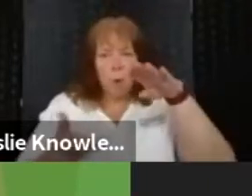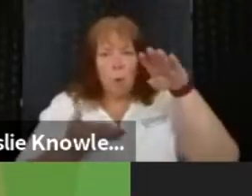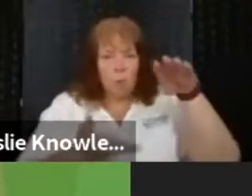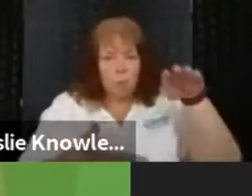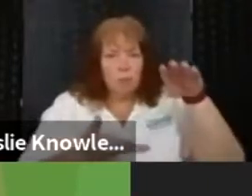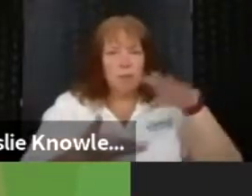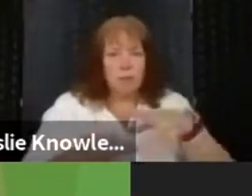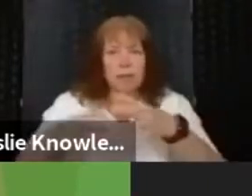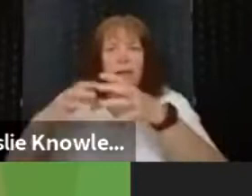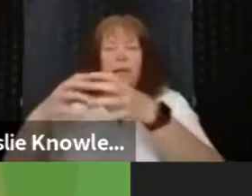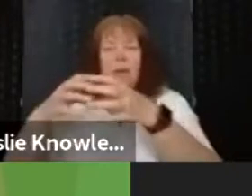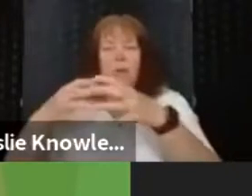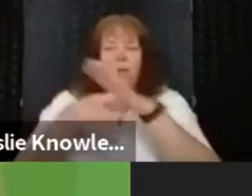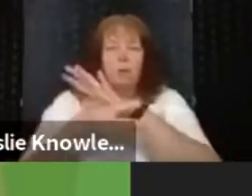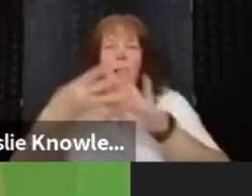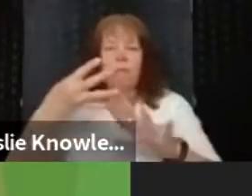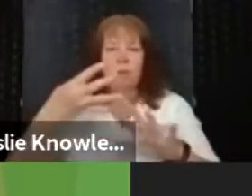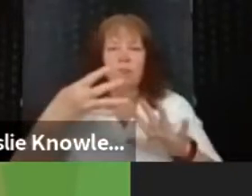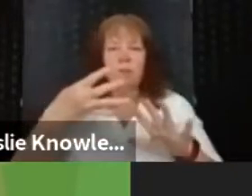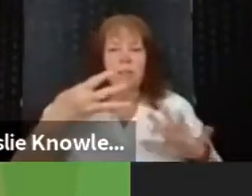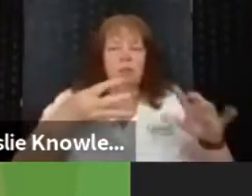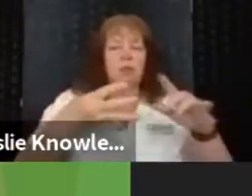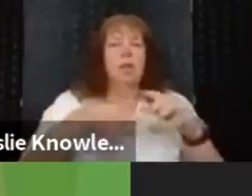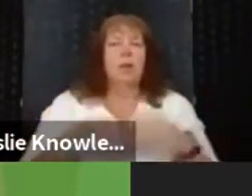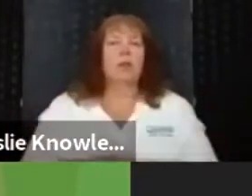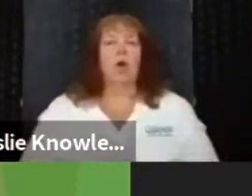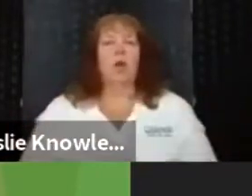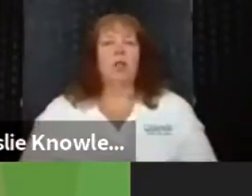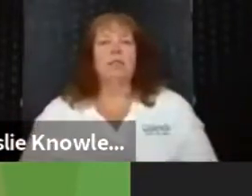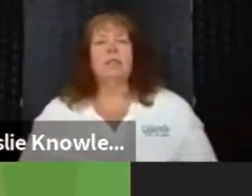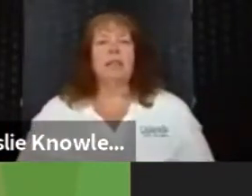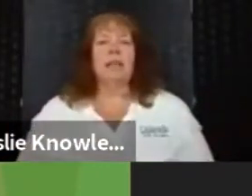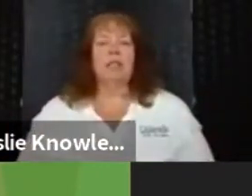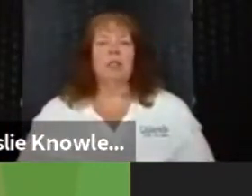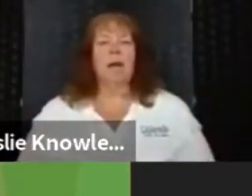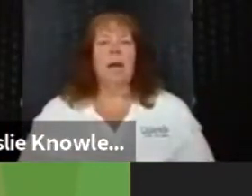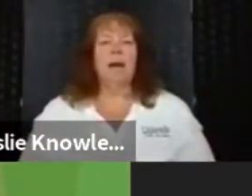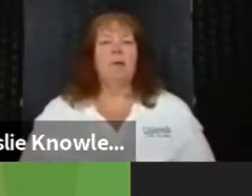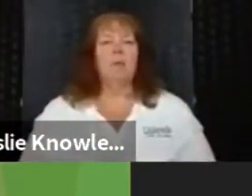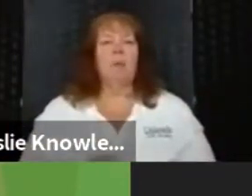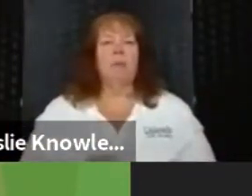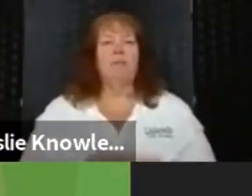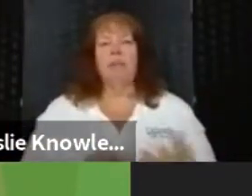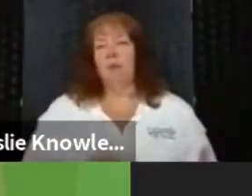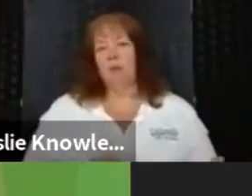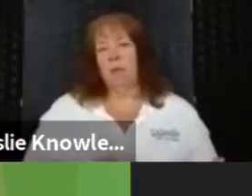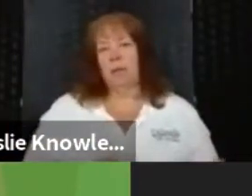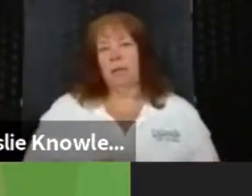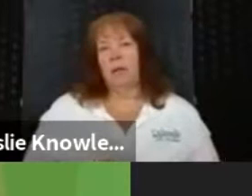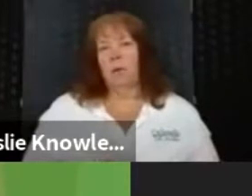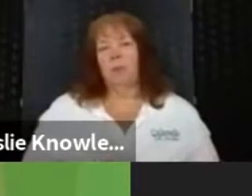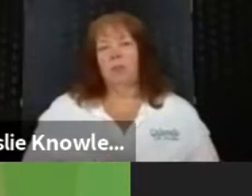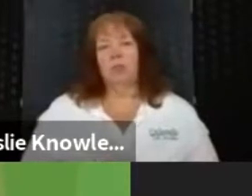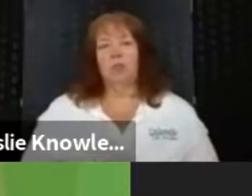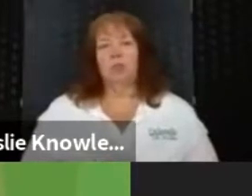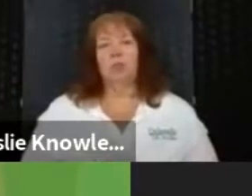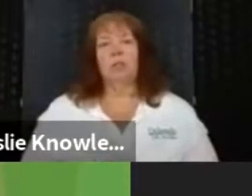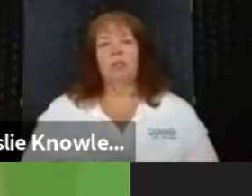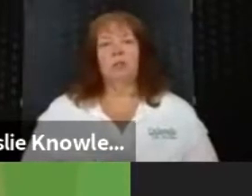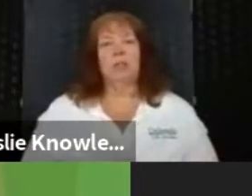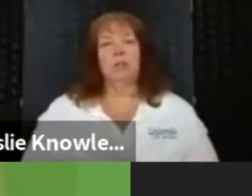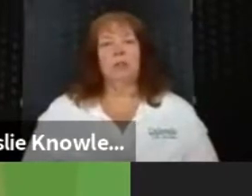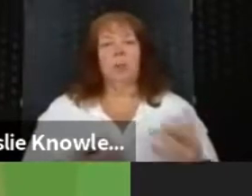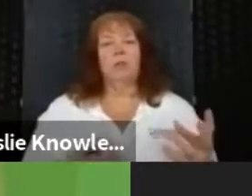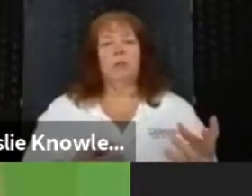as a cohort, okay? So you have 4 semesters. The earliest class you have would be fingerspelling, which is